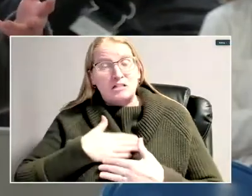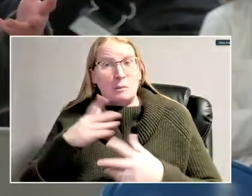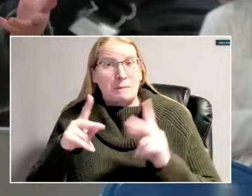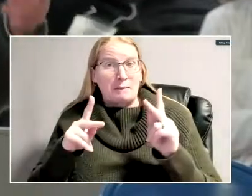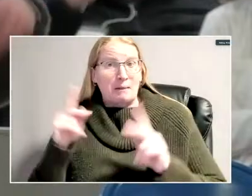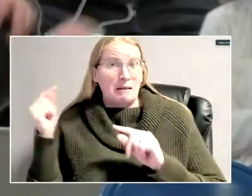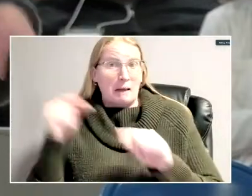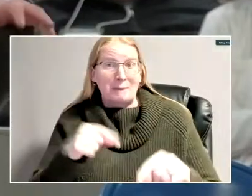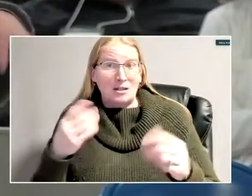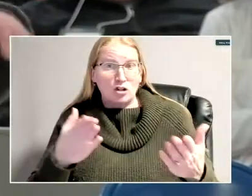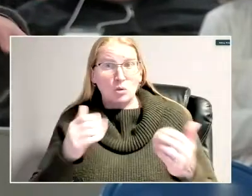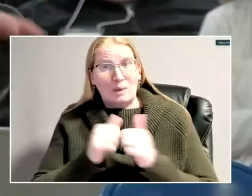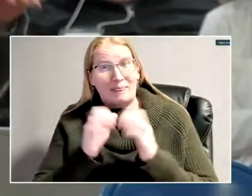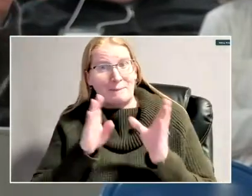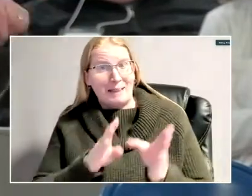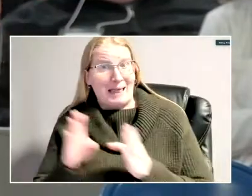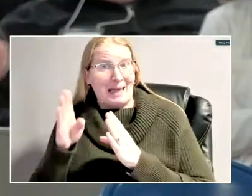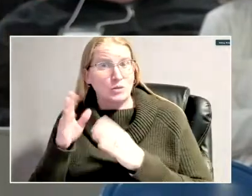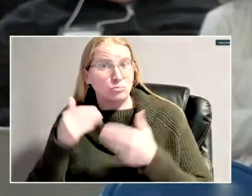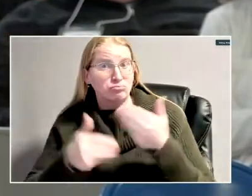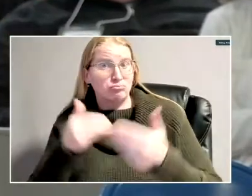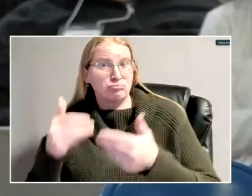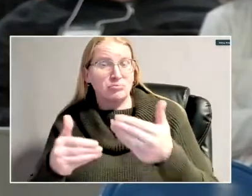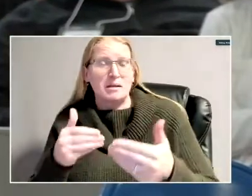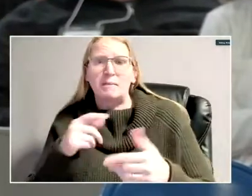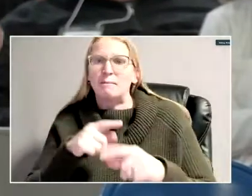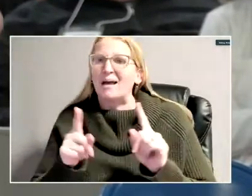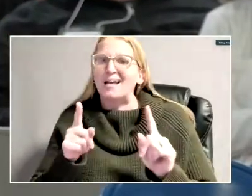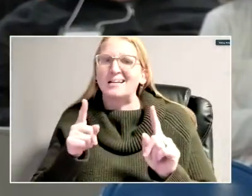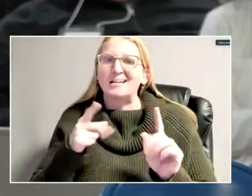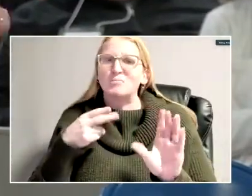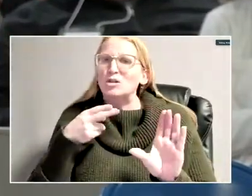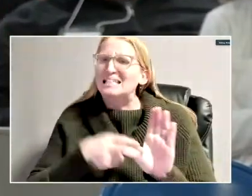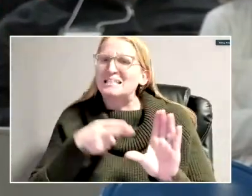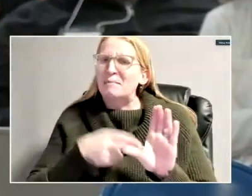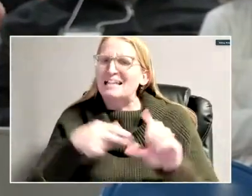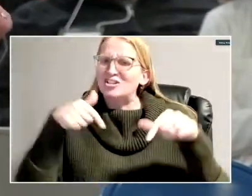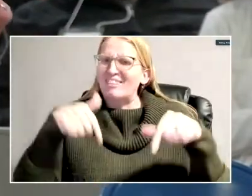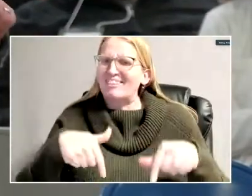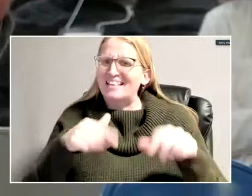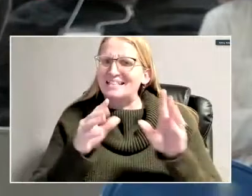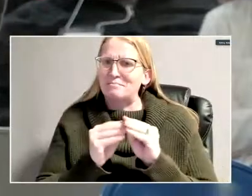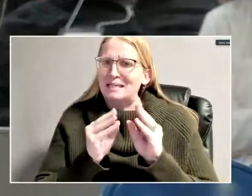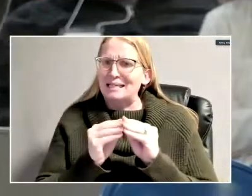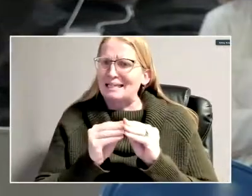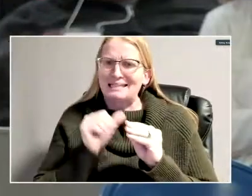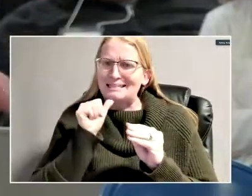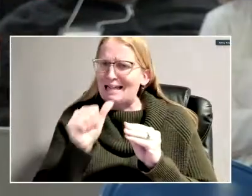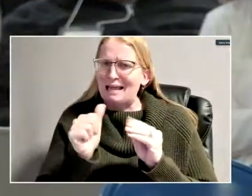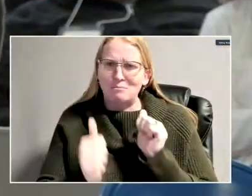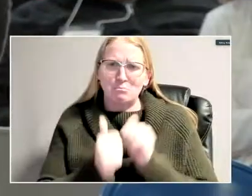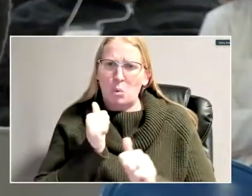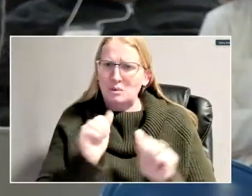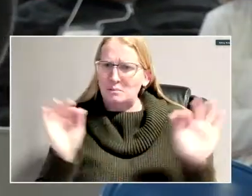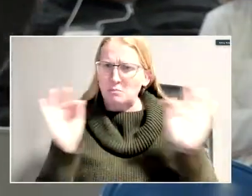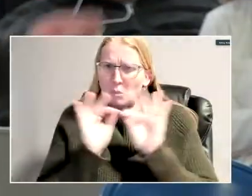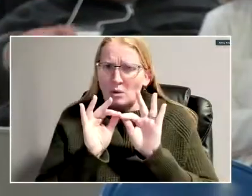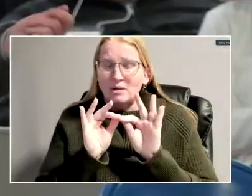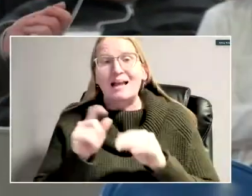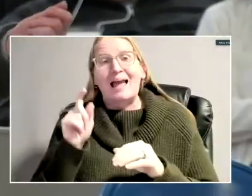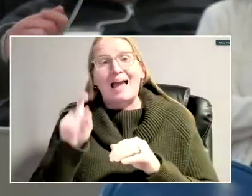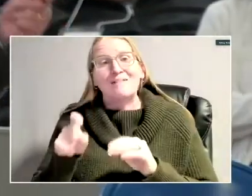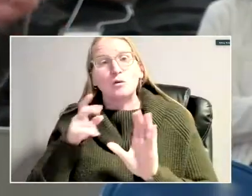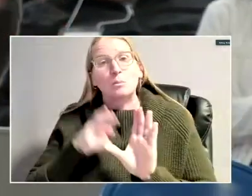but it's not participation in this meeting that's the problem it's the participating in those meetings that happen every